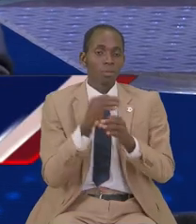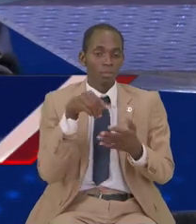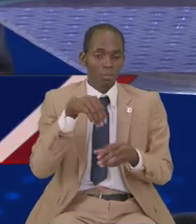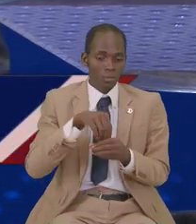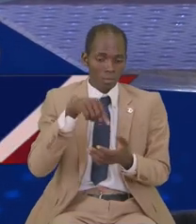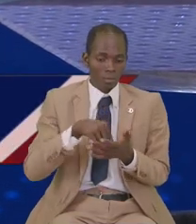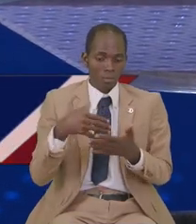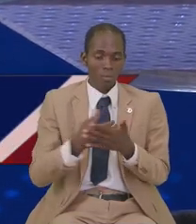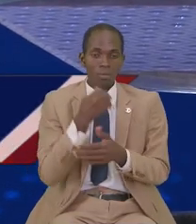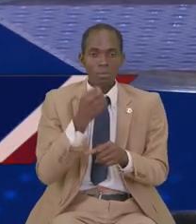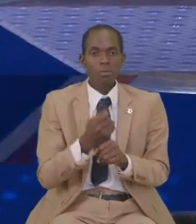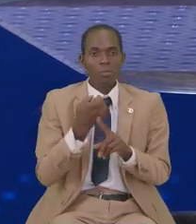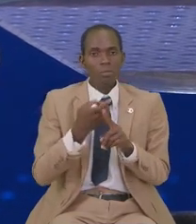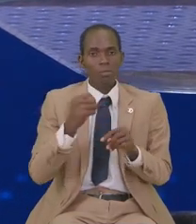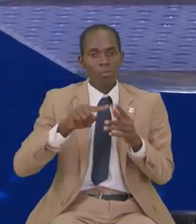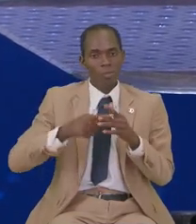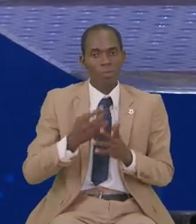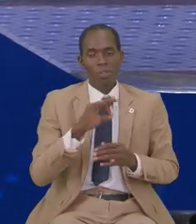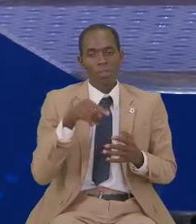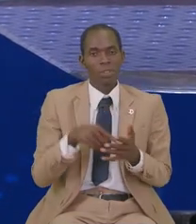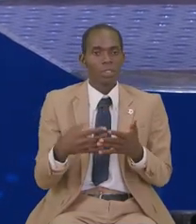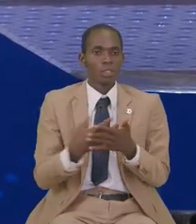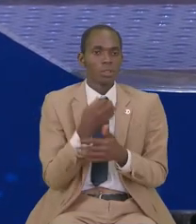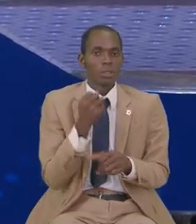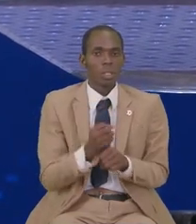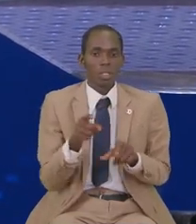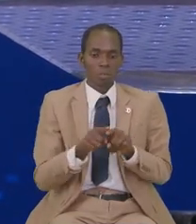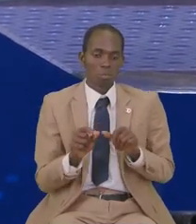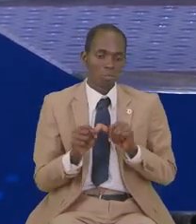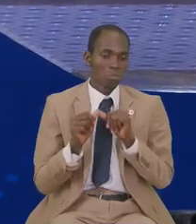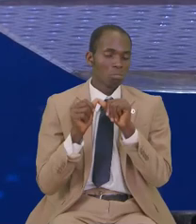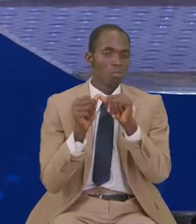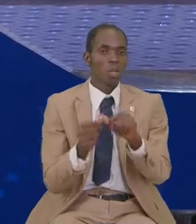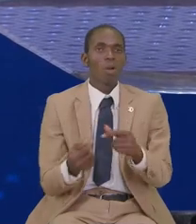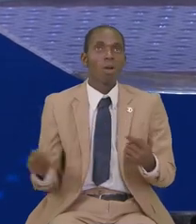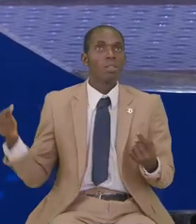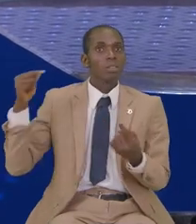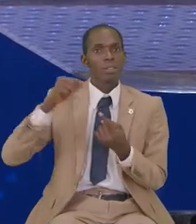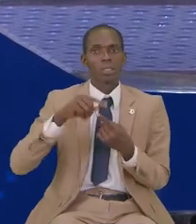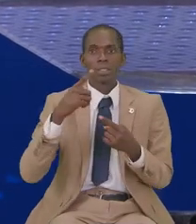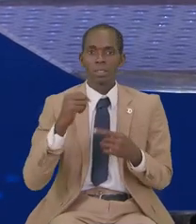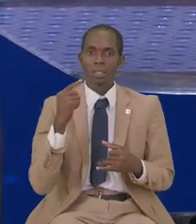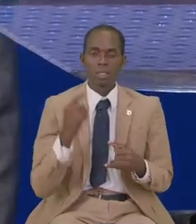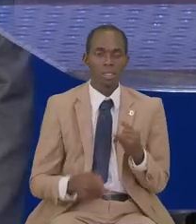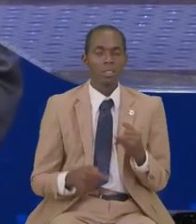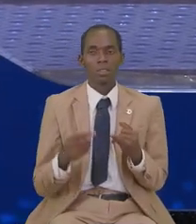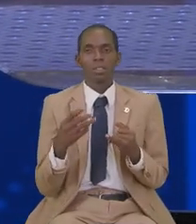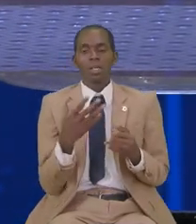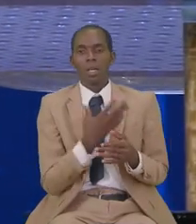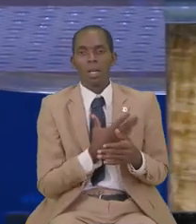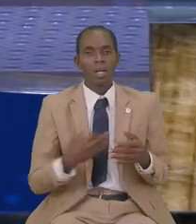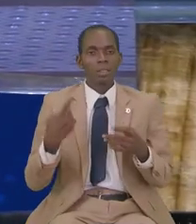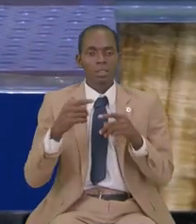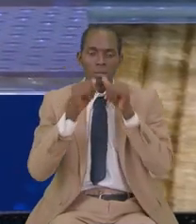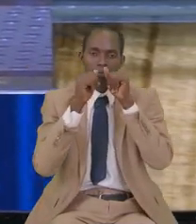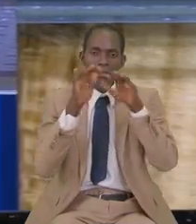the beginning of this new year, and then as you move on, until the end, until the consummation, and then the